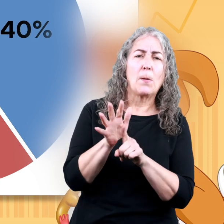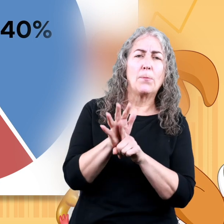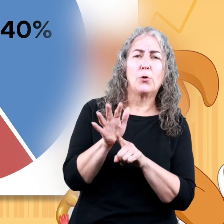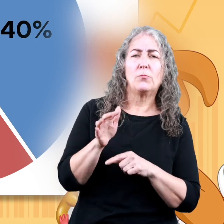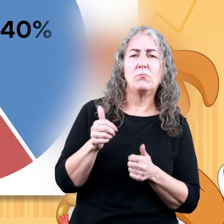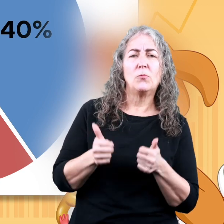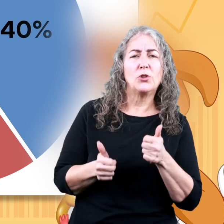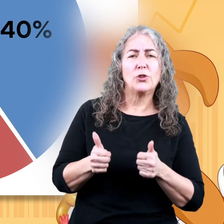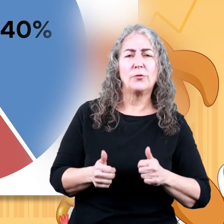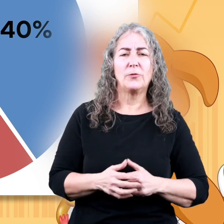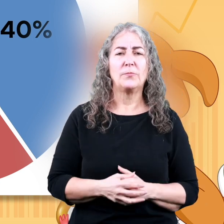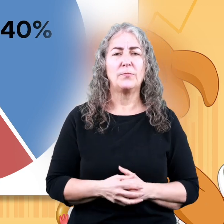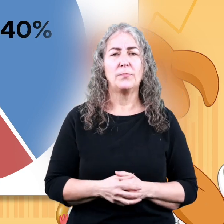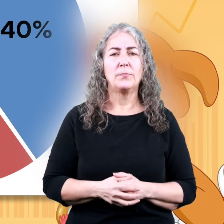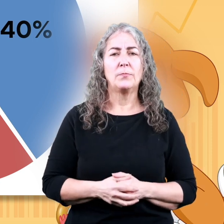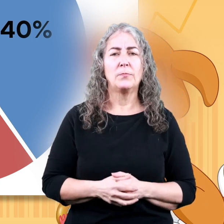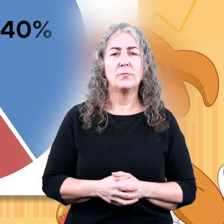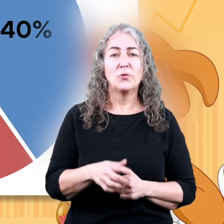least popular.